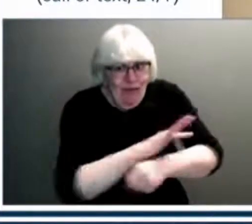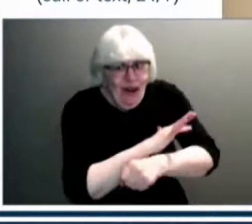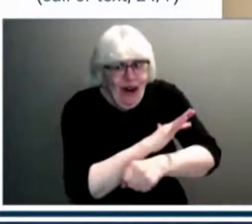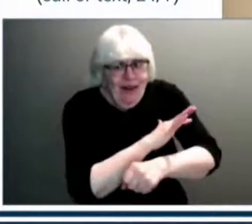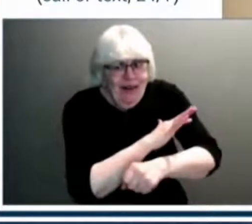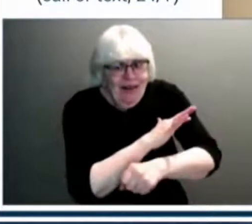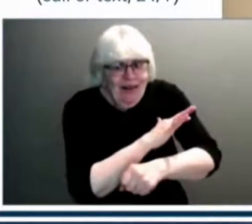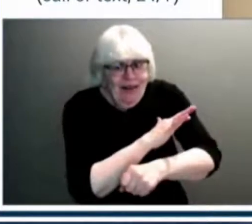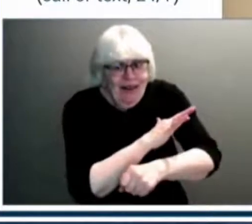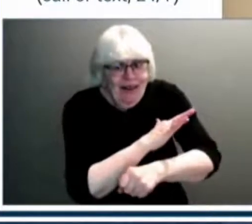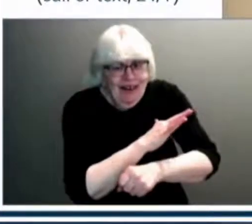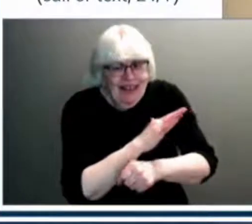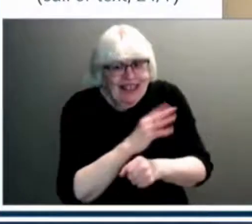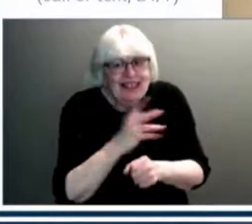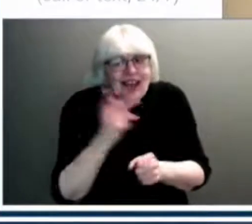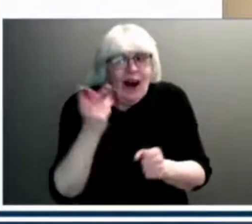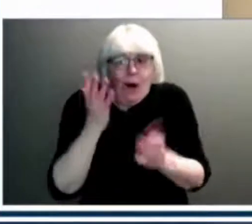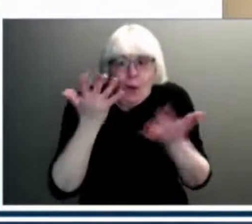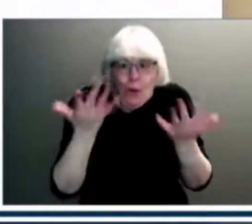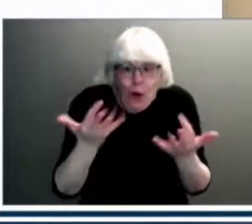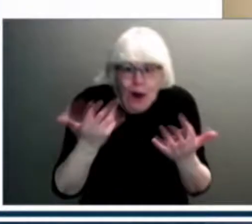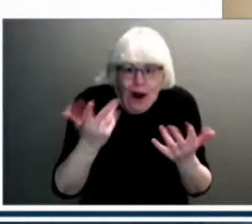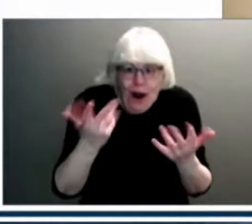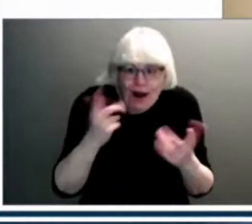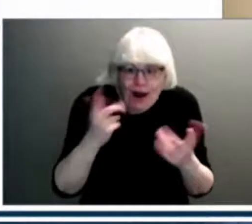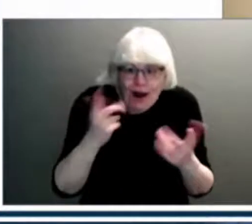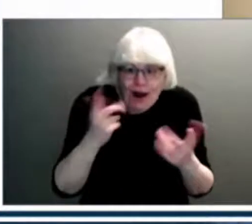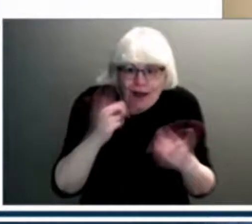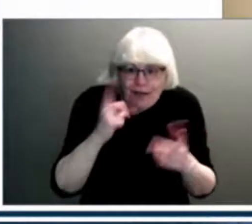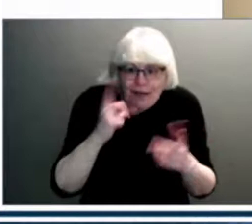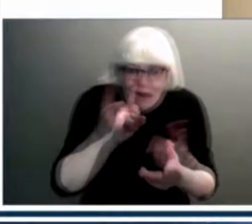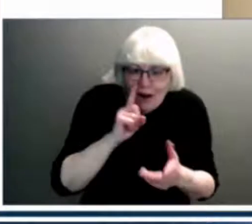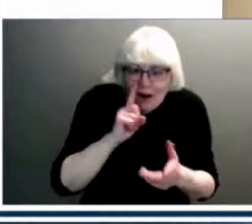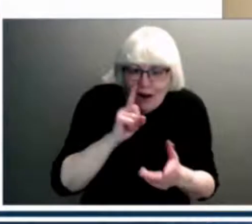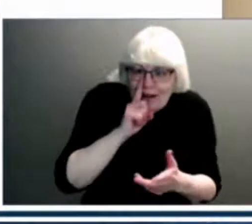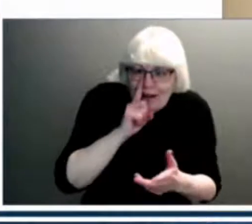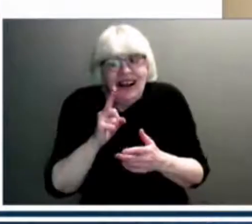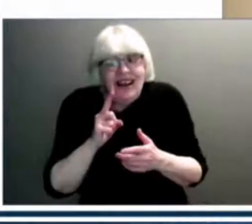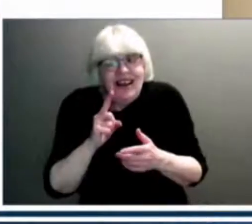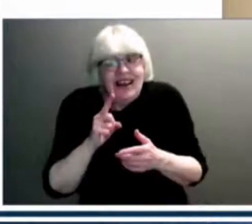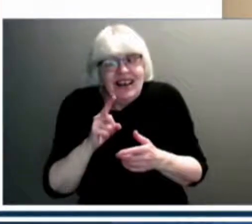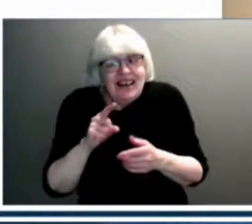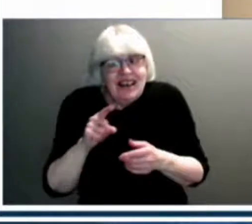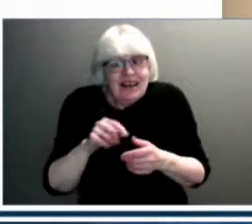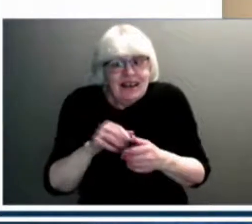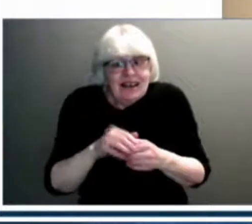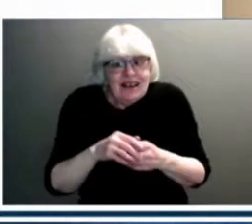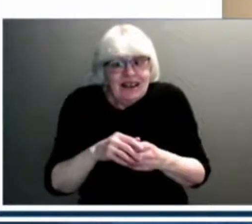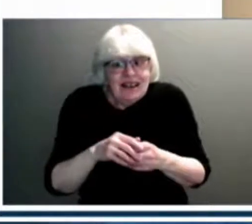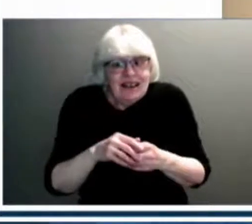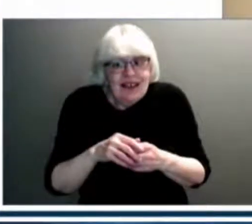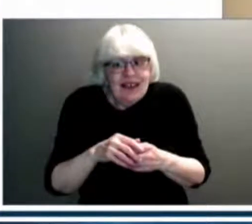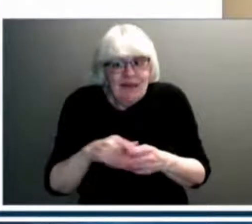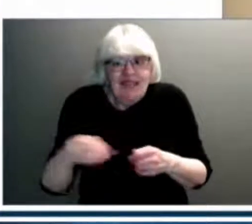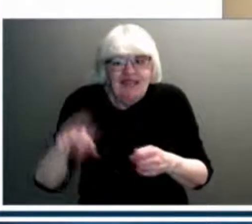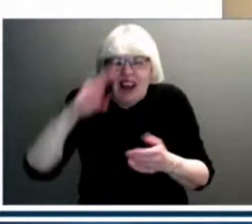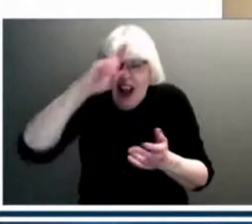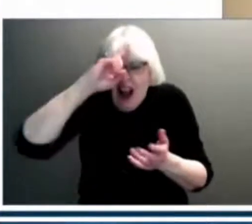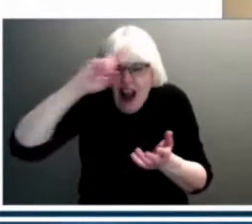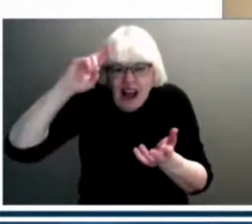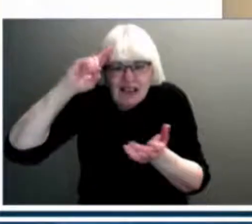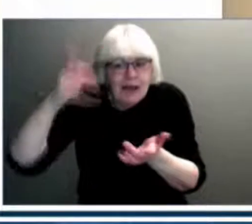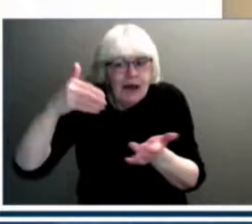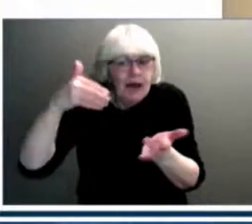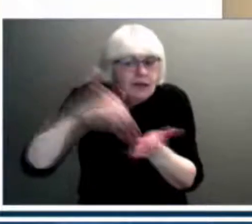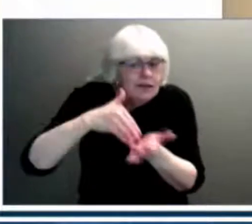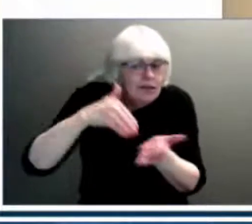testing protocol. I know that certainly in the healthcare that my colleagues in infection prevention control and